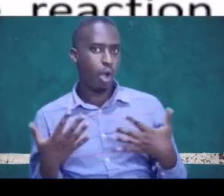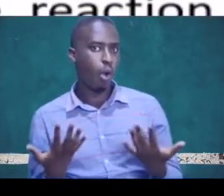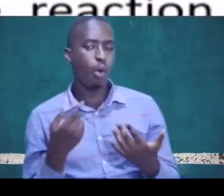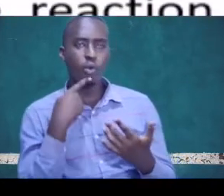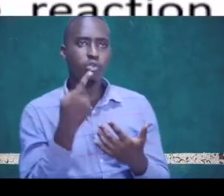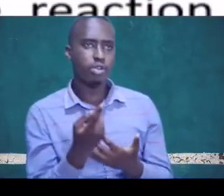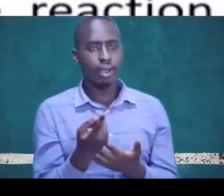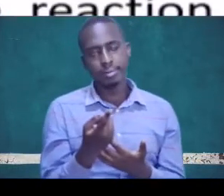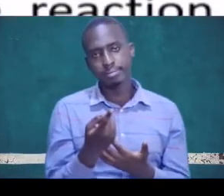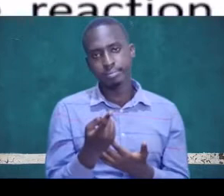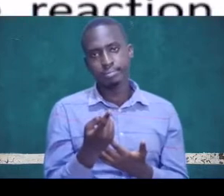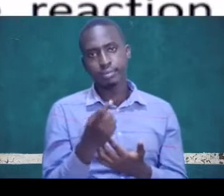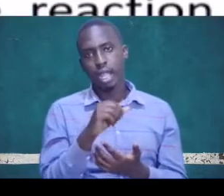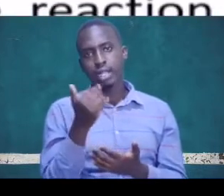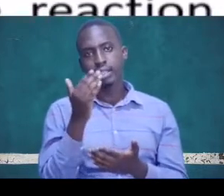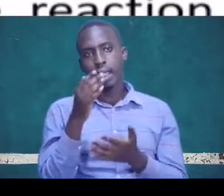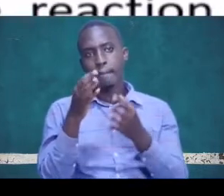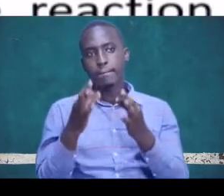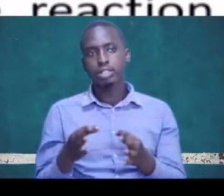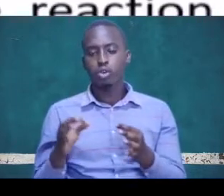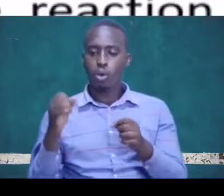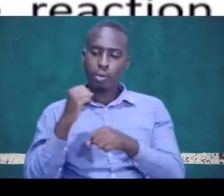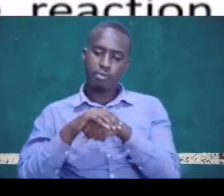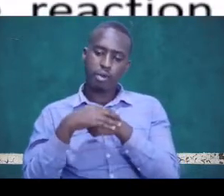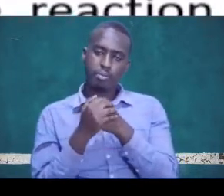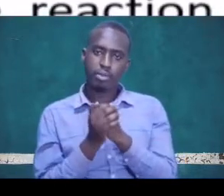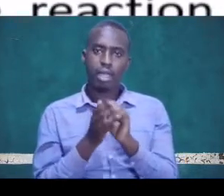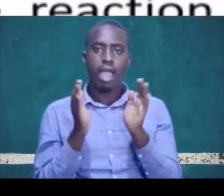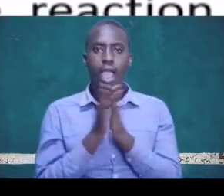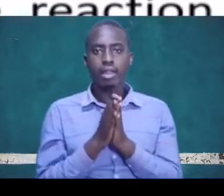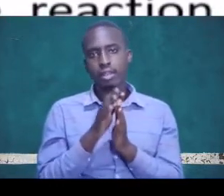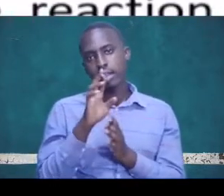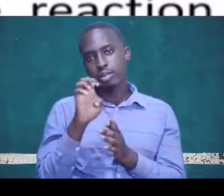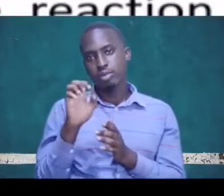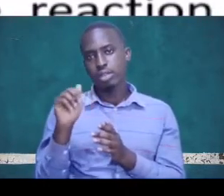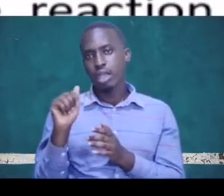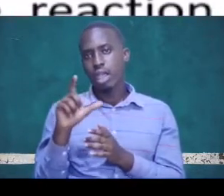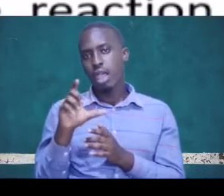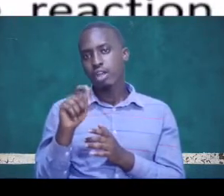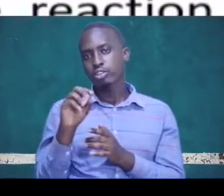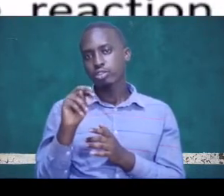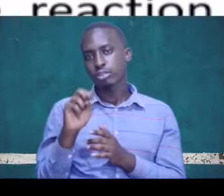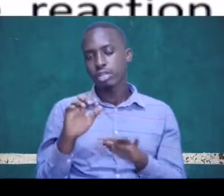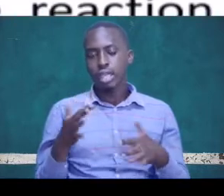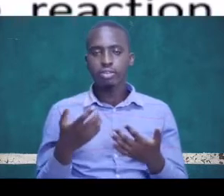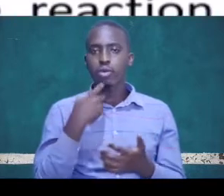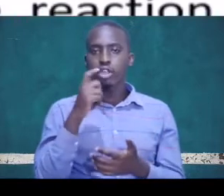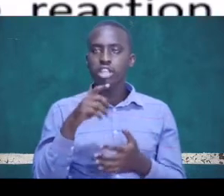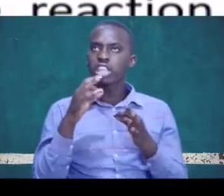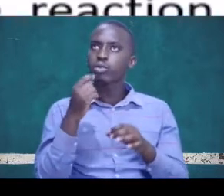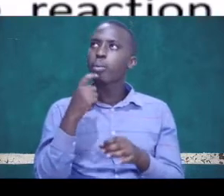identify another particle formed and write an equation for the reaction. So this time, here's how you have to